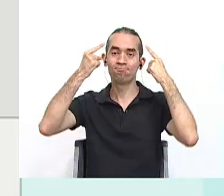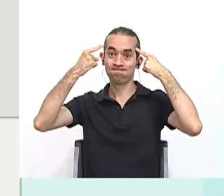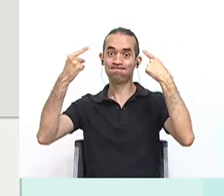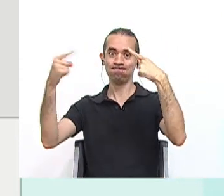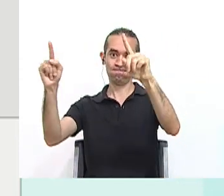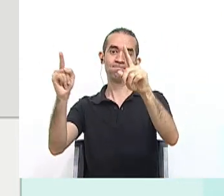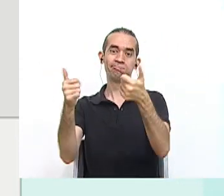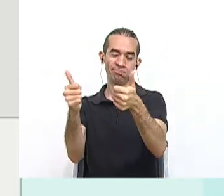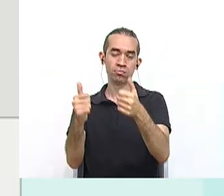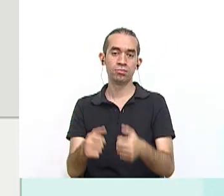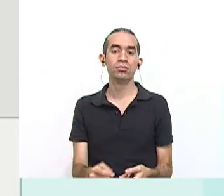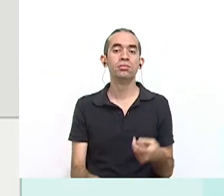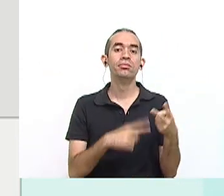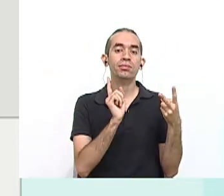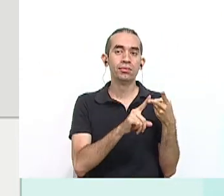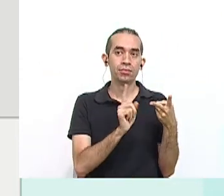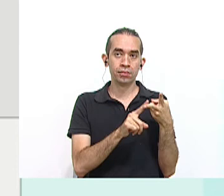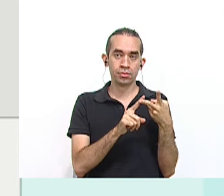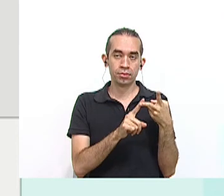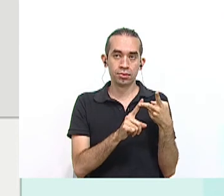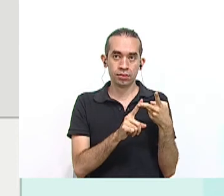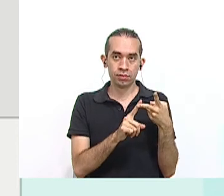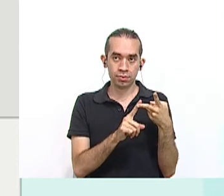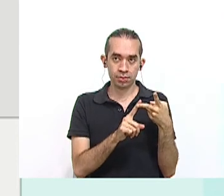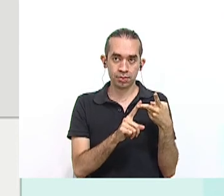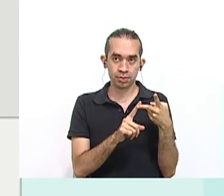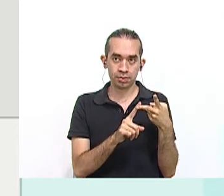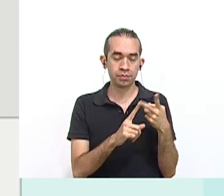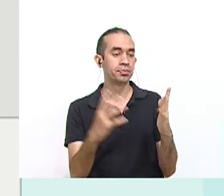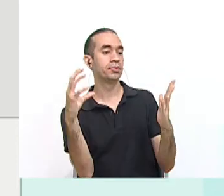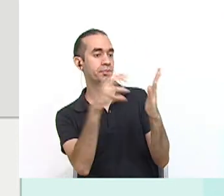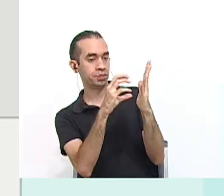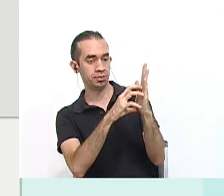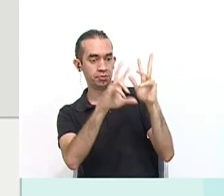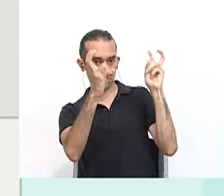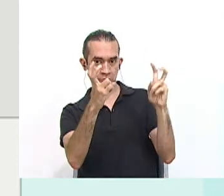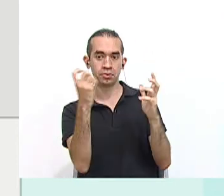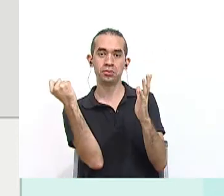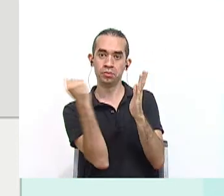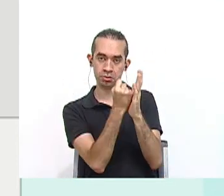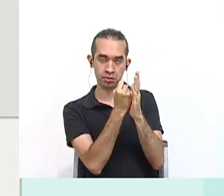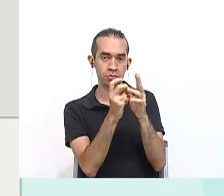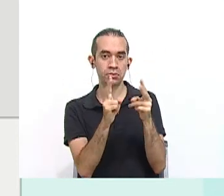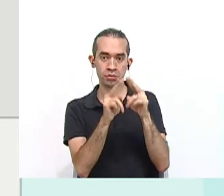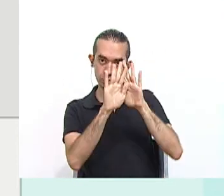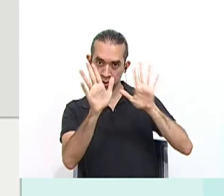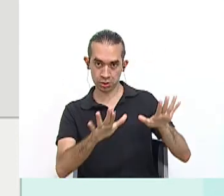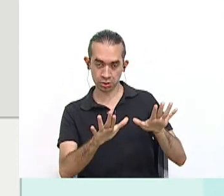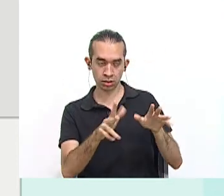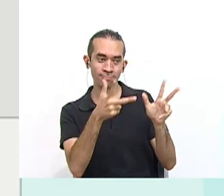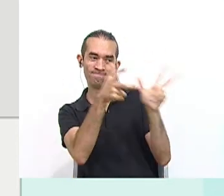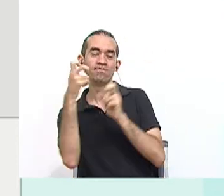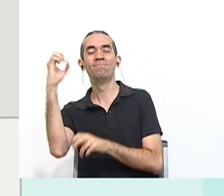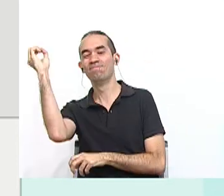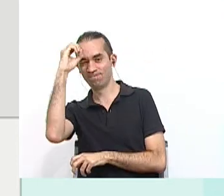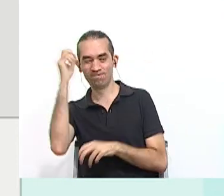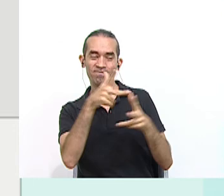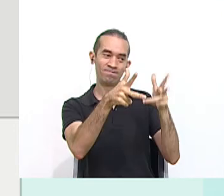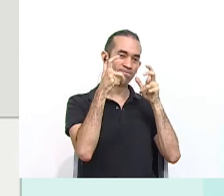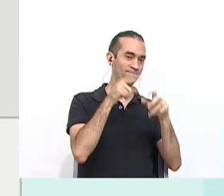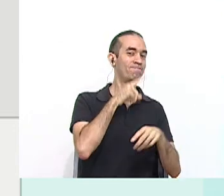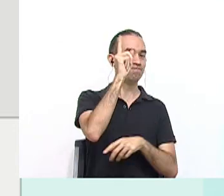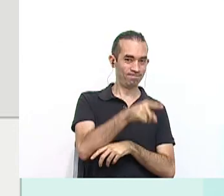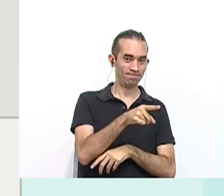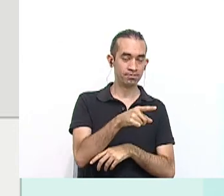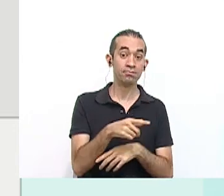right? The second one. I identified facts and opinions in a written text about